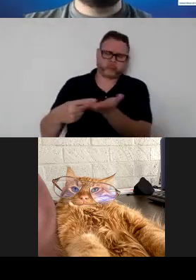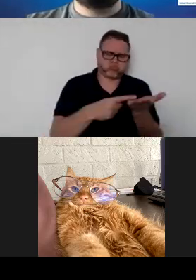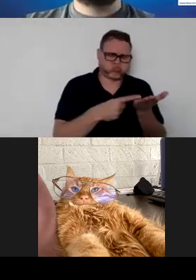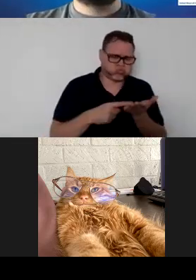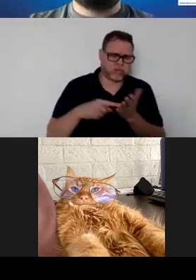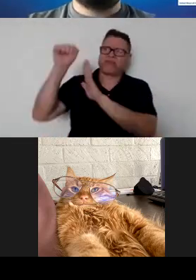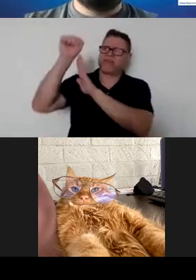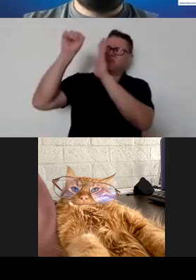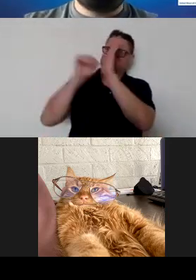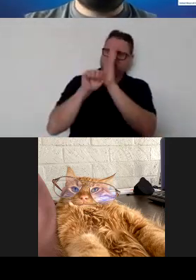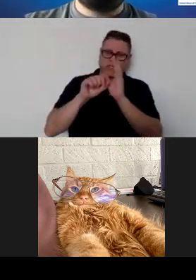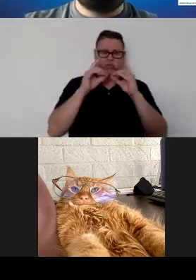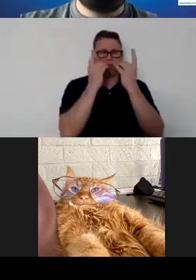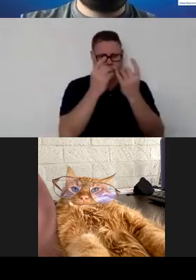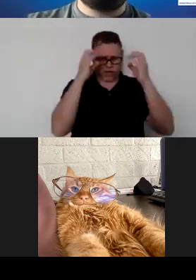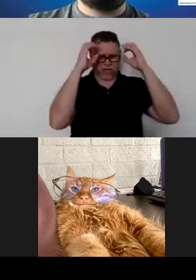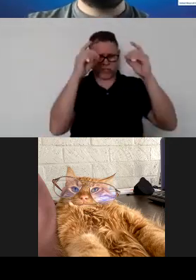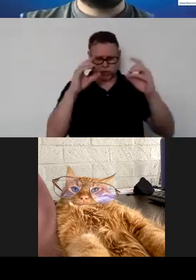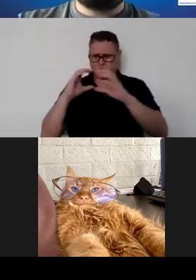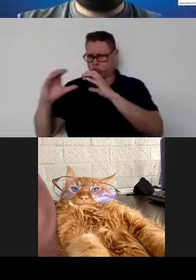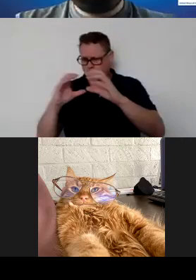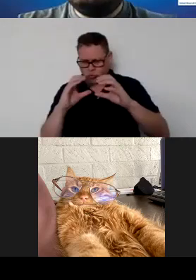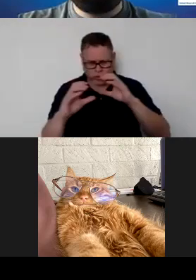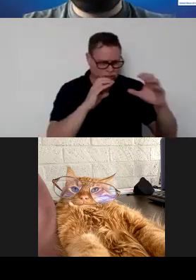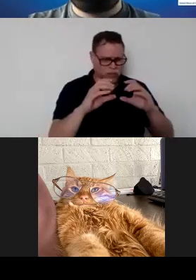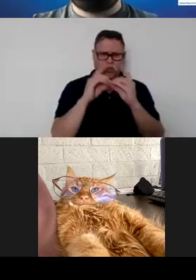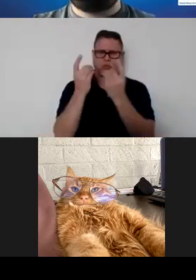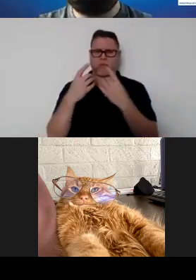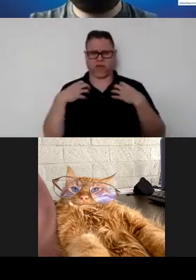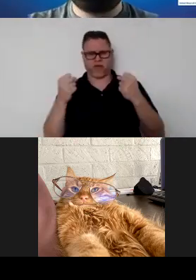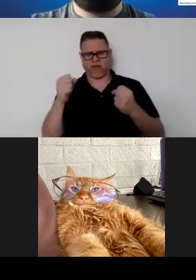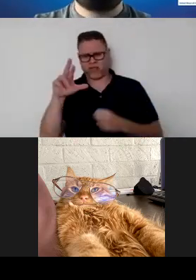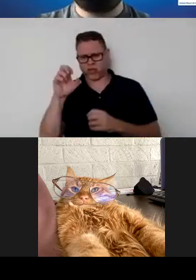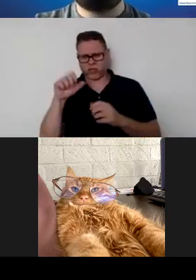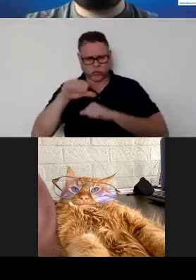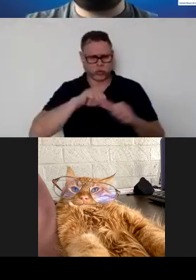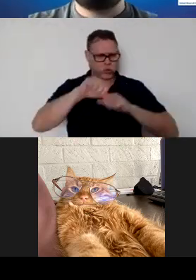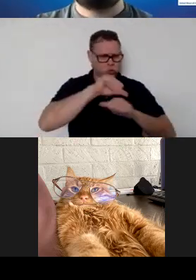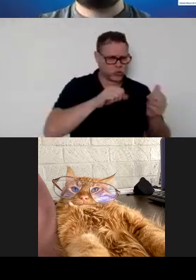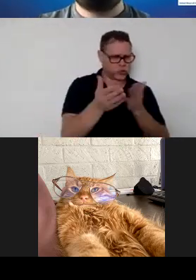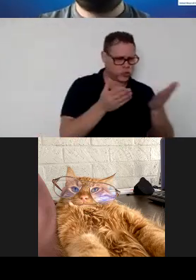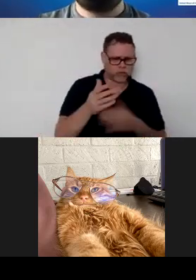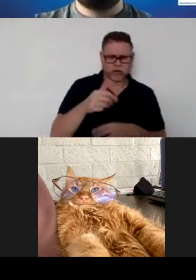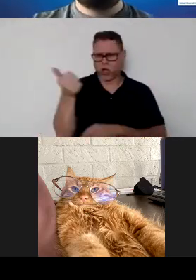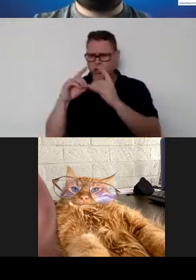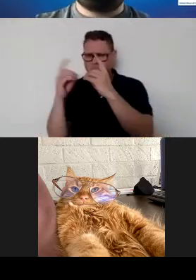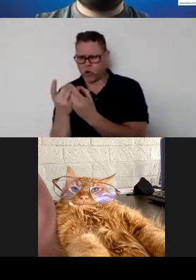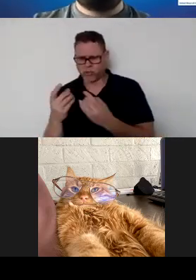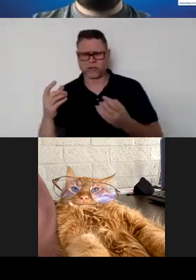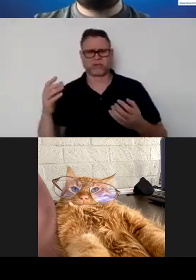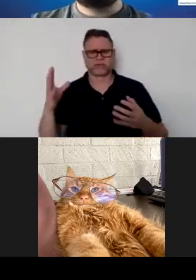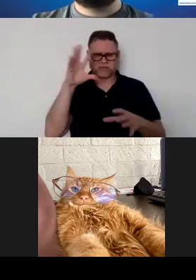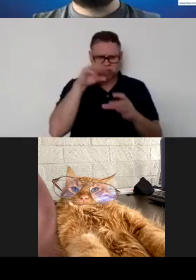right? We want the Department of Education to communicate with the Department of Healthcare Services, social services, other departments, because we know